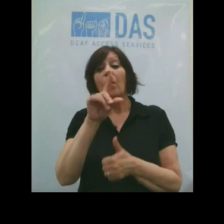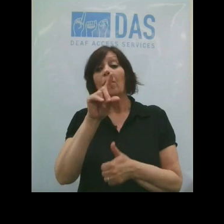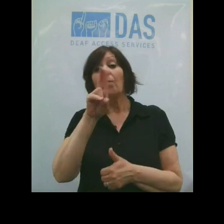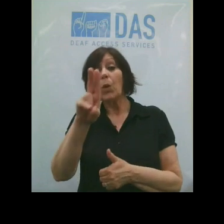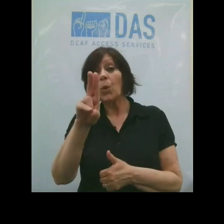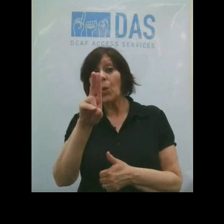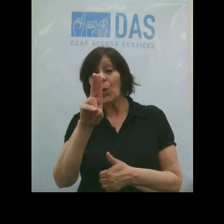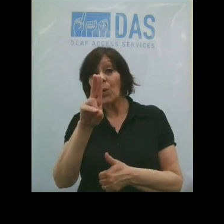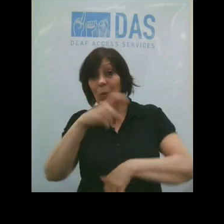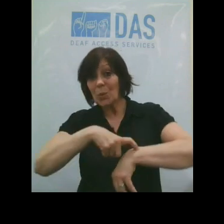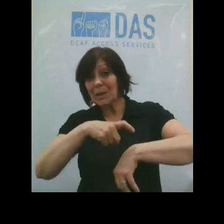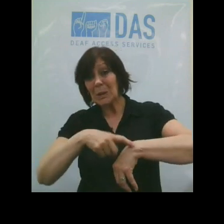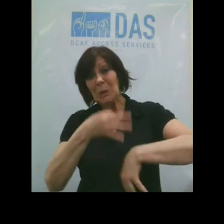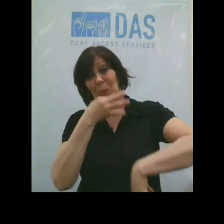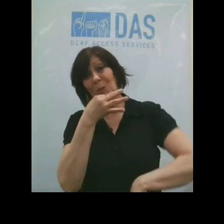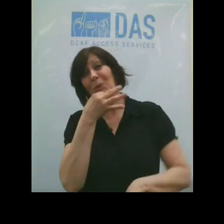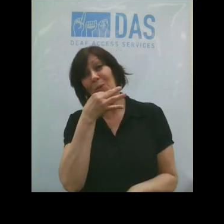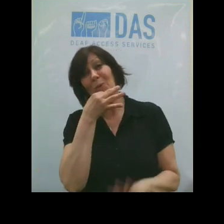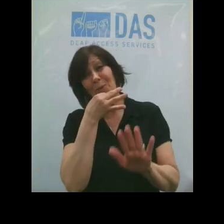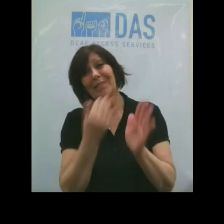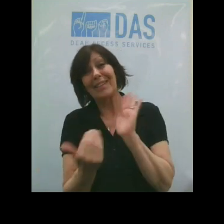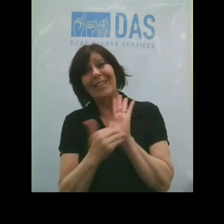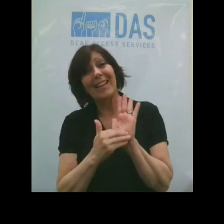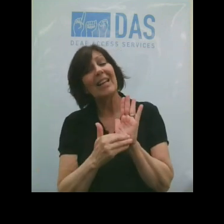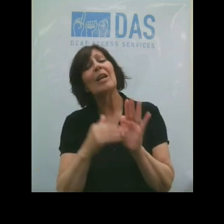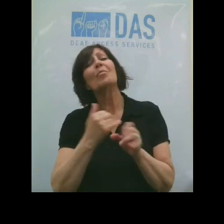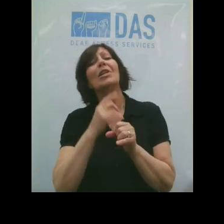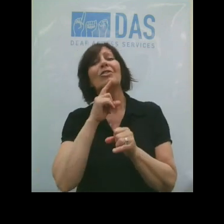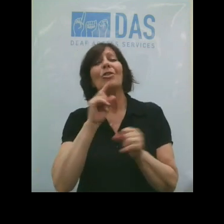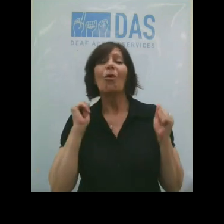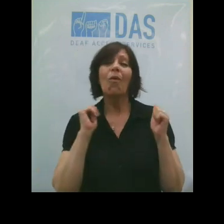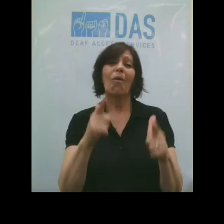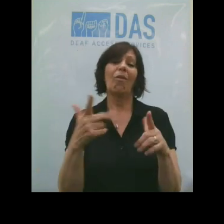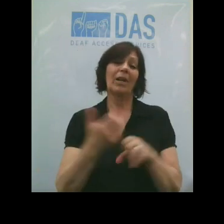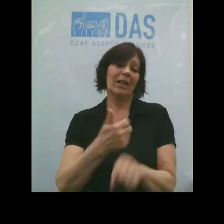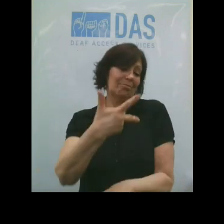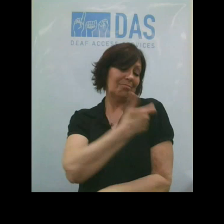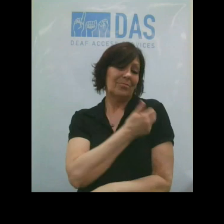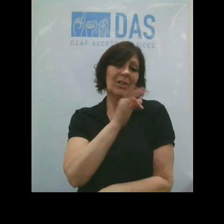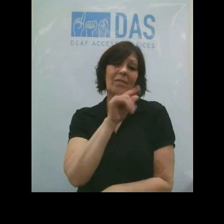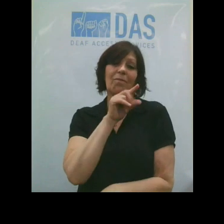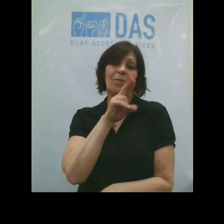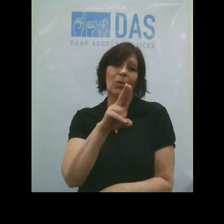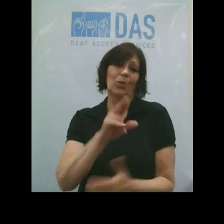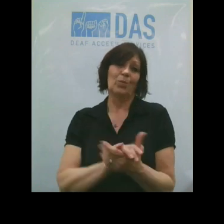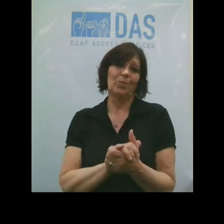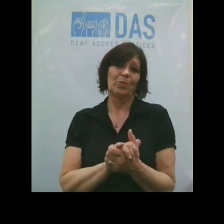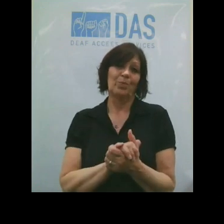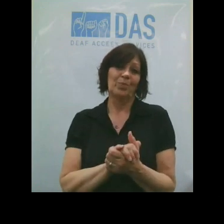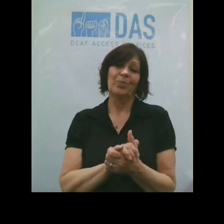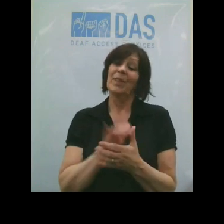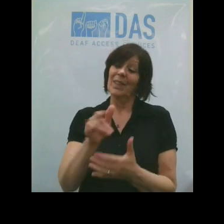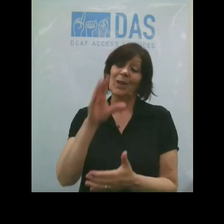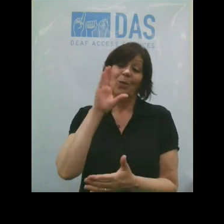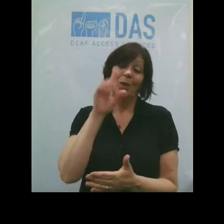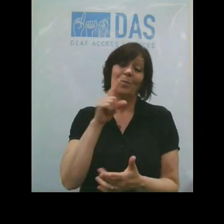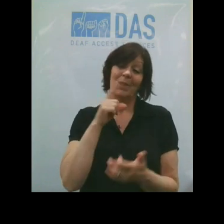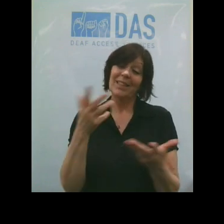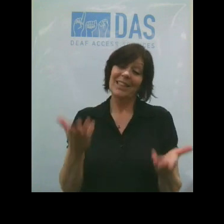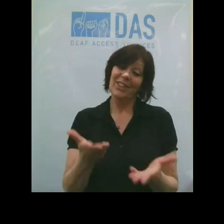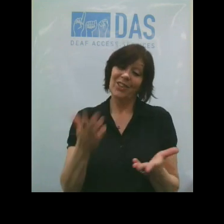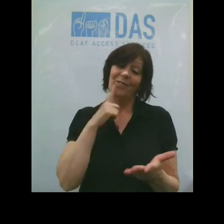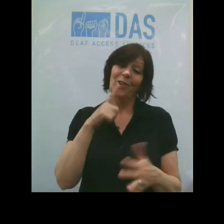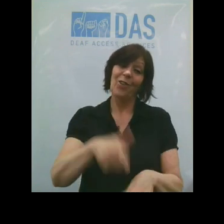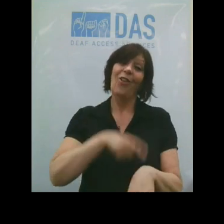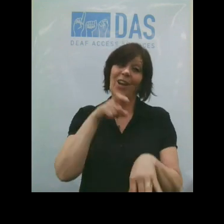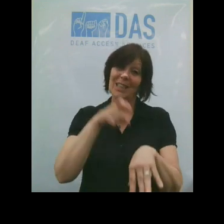is just around the corner. We all have to make sure that we get our flu vaccine, in light of the COVID-19 that is going to be in our community for a